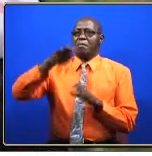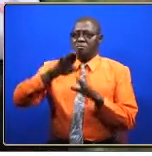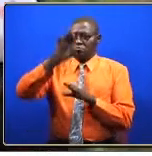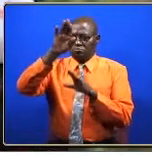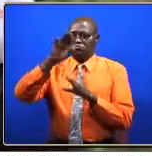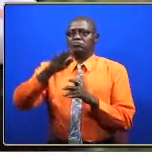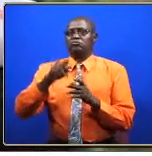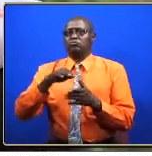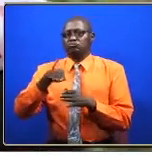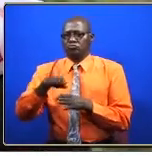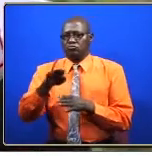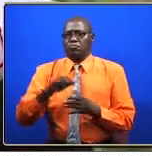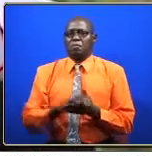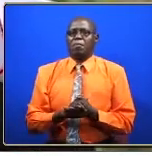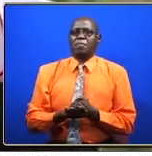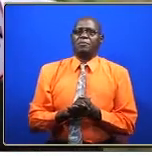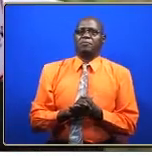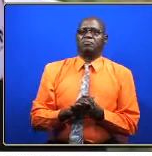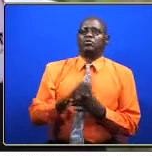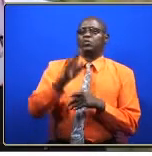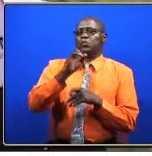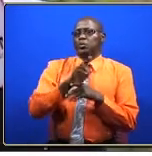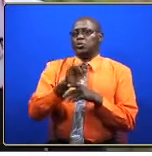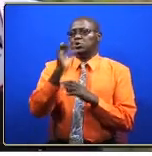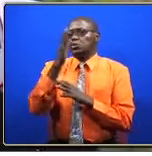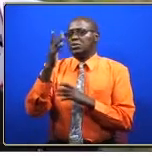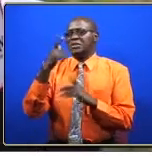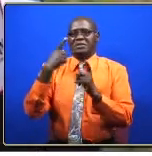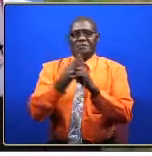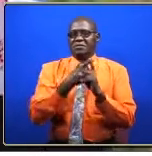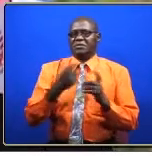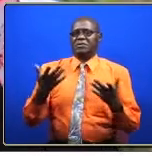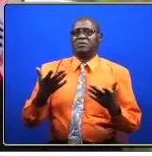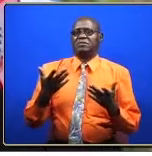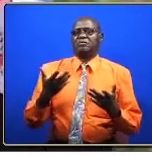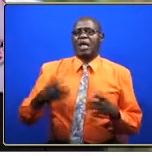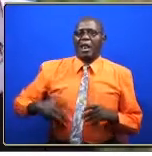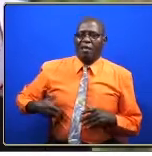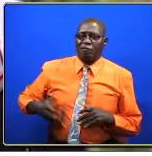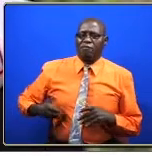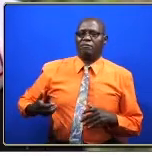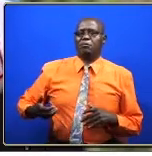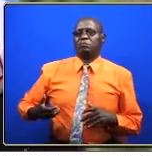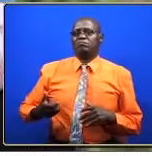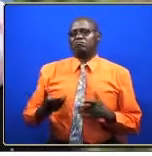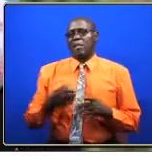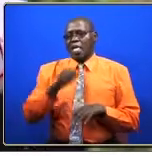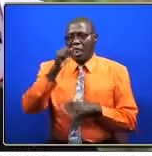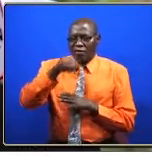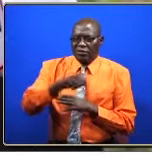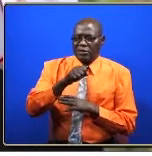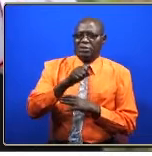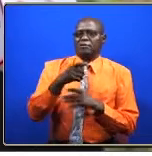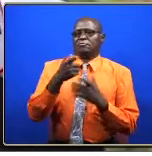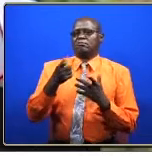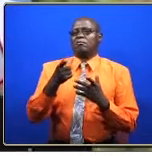in the wild by birds, by elephants, by baboons. We're just using that same natural method, copying it and then just